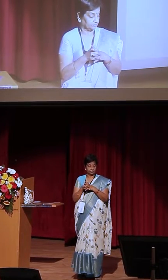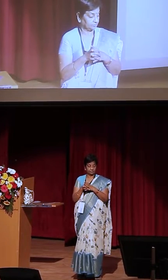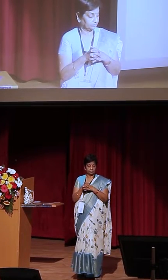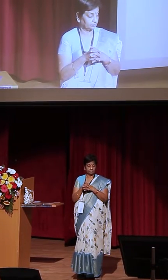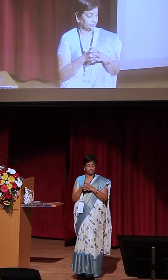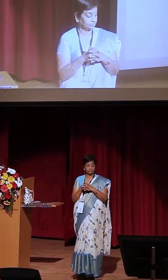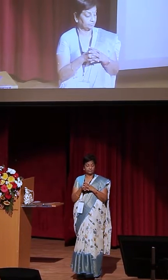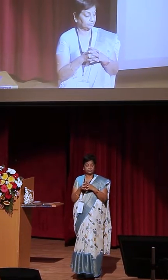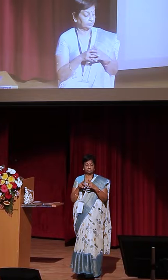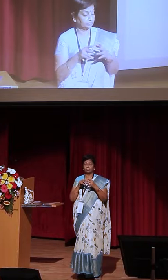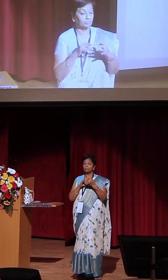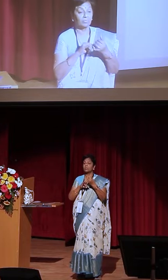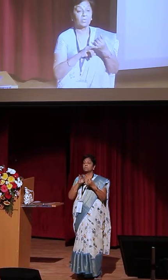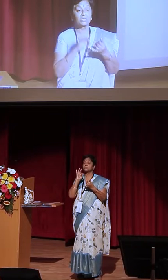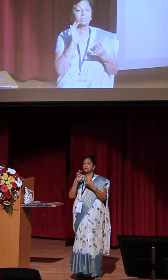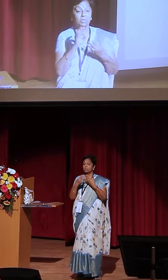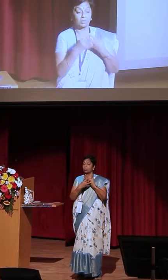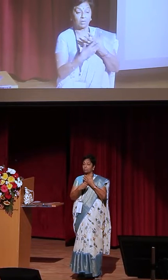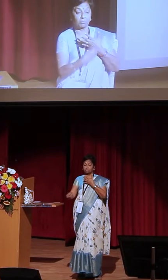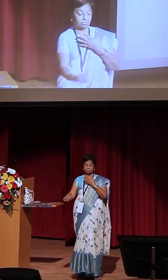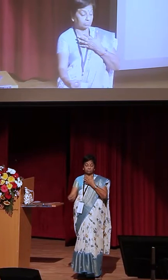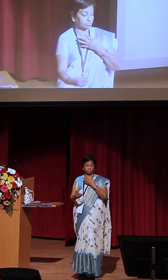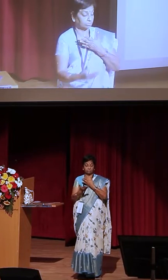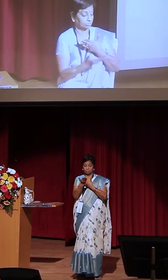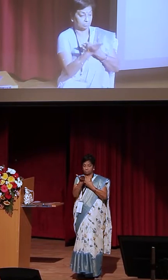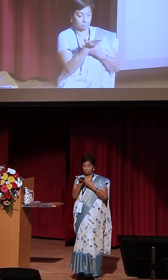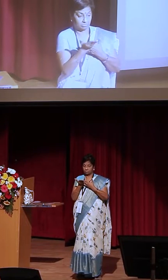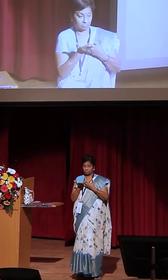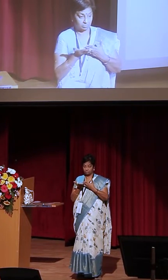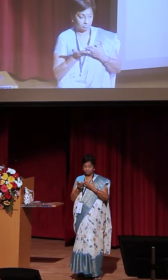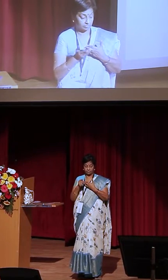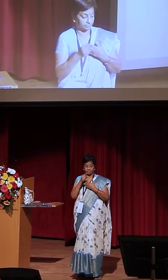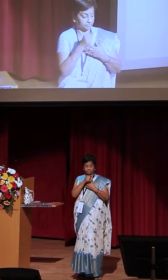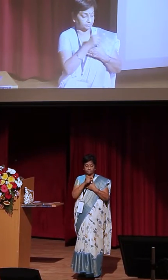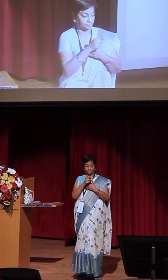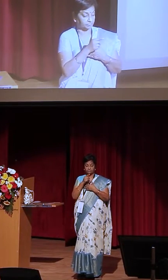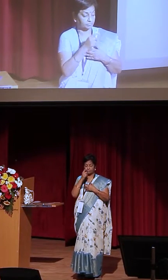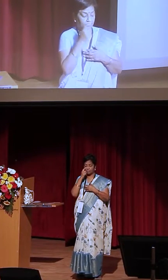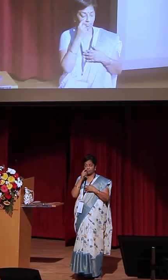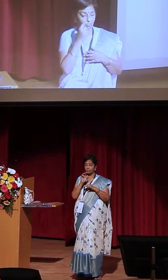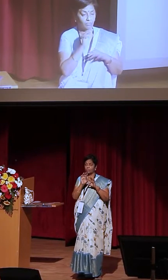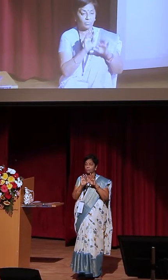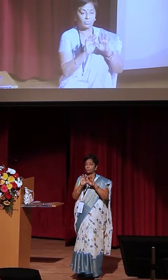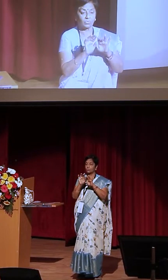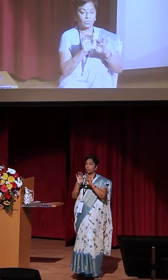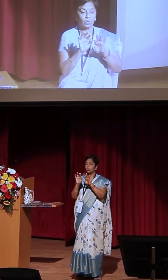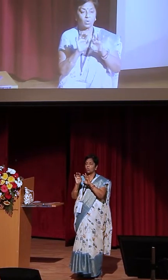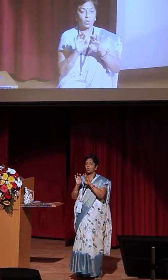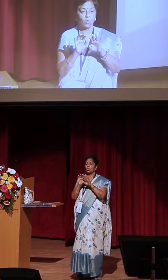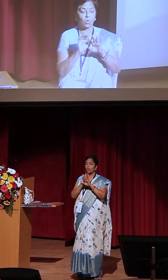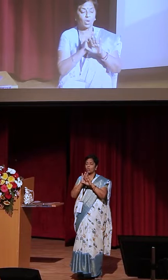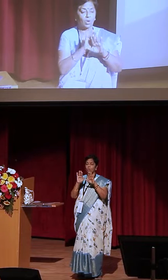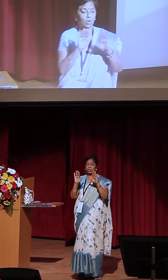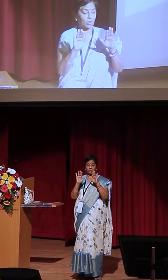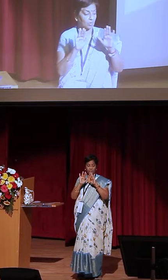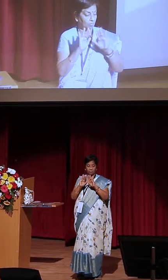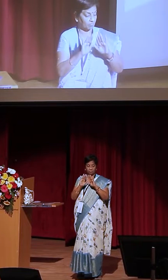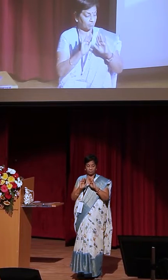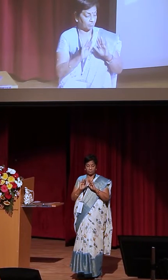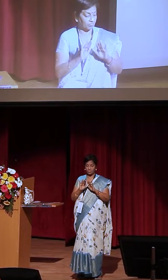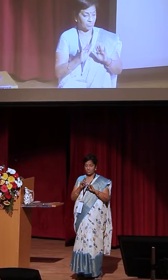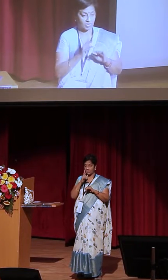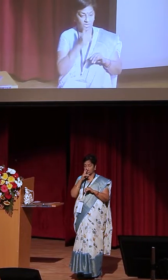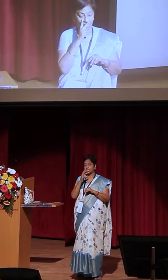For this, special paper is needed on which all black lines and textures swell when exposed to